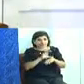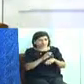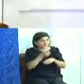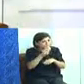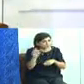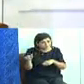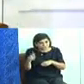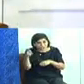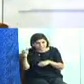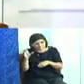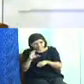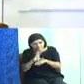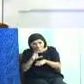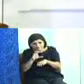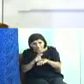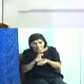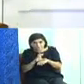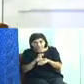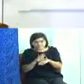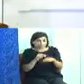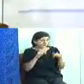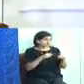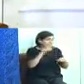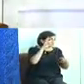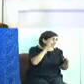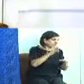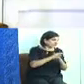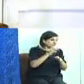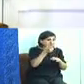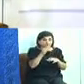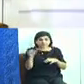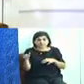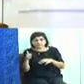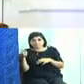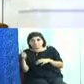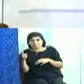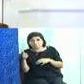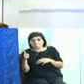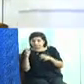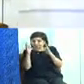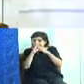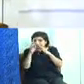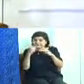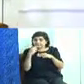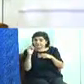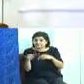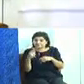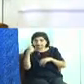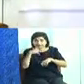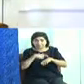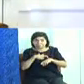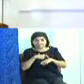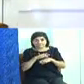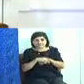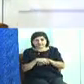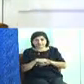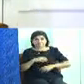church, of this faith or any other faith. I got in trouble for saying that one time here.